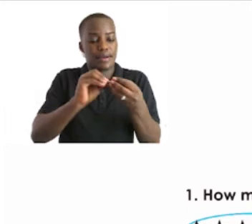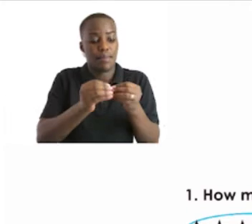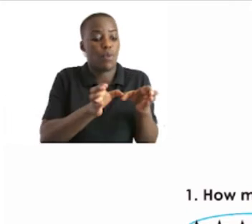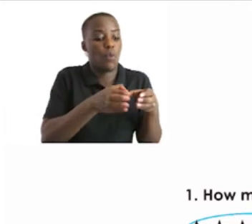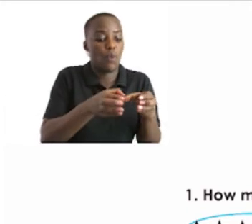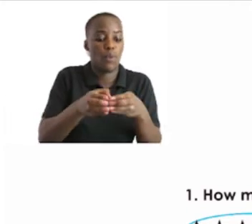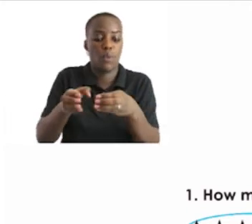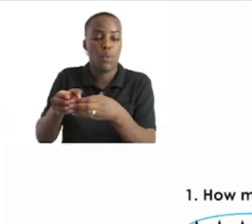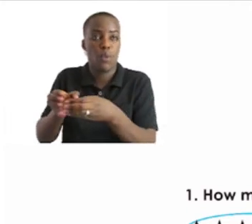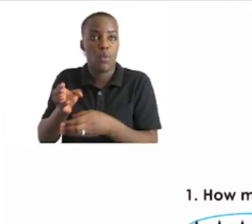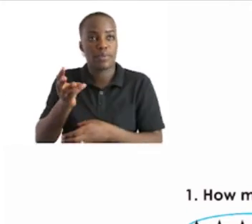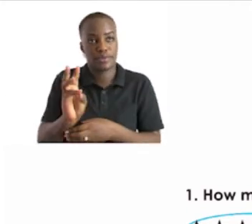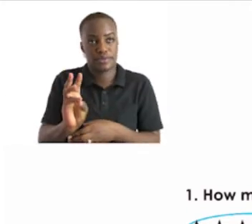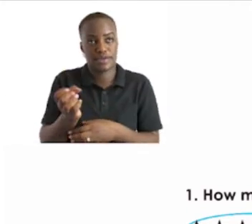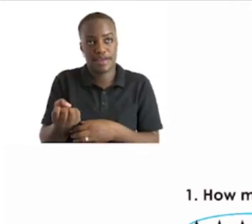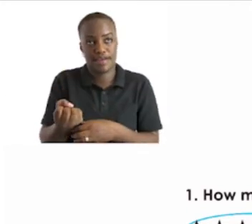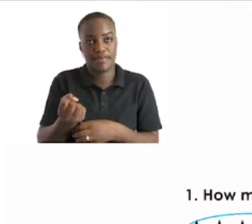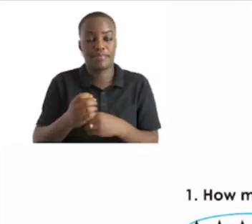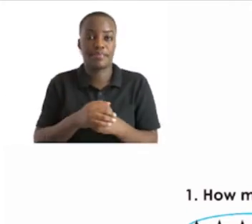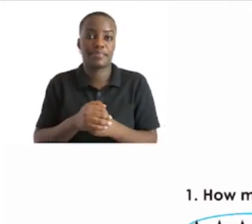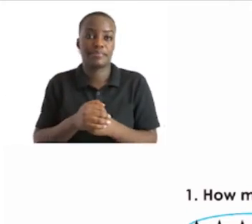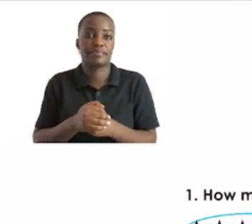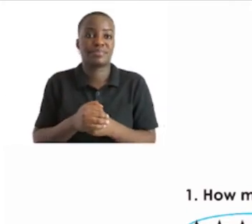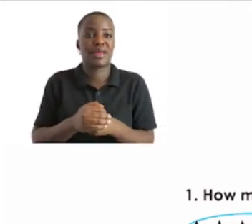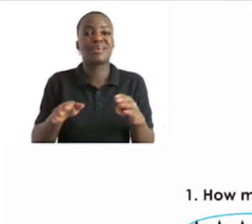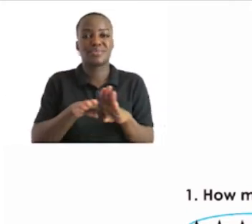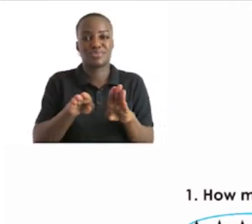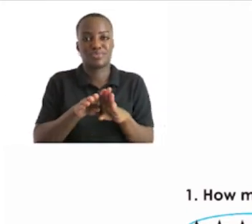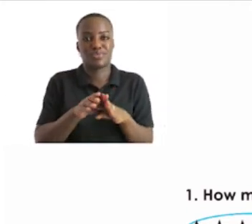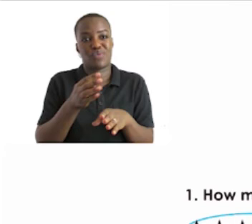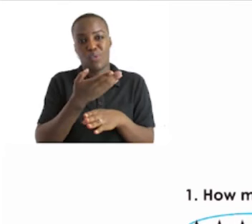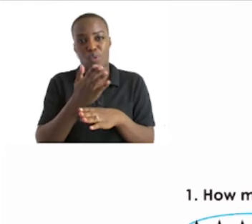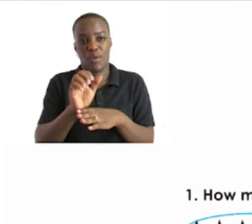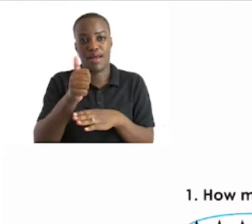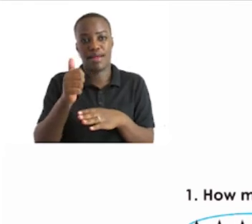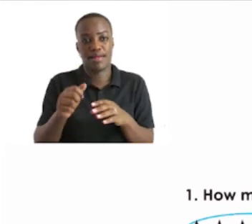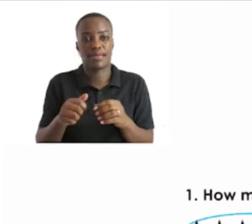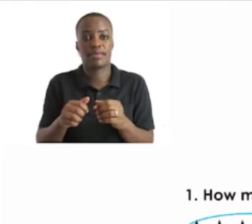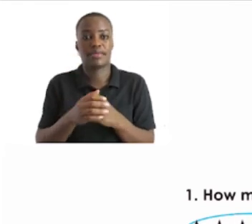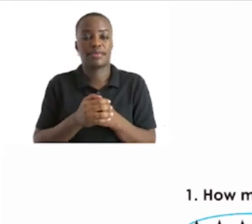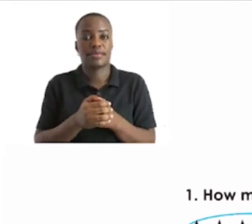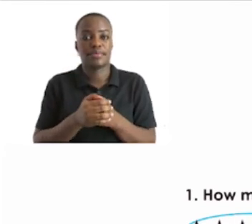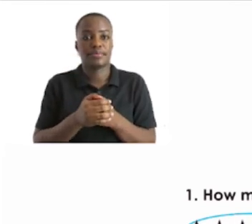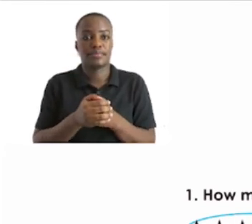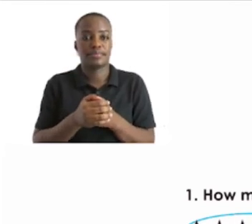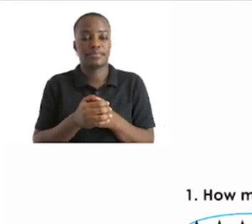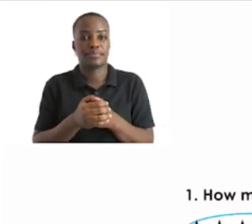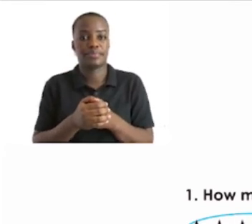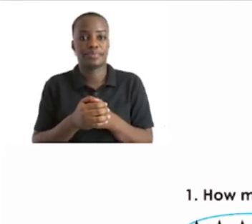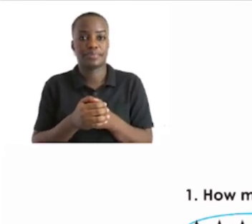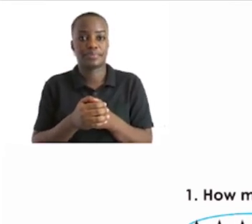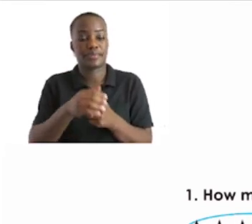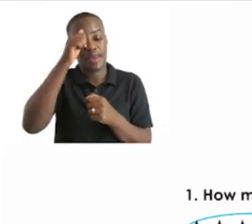groups. You are going to do this for all of them, as shown in the example.